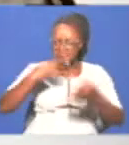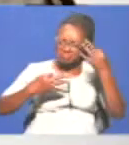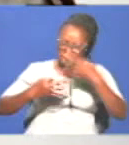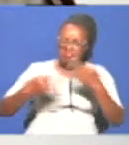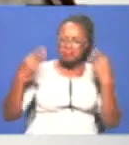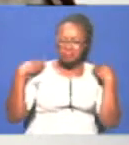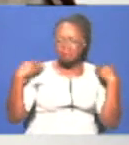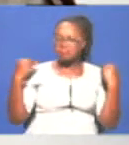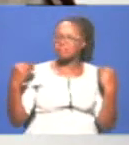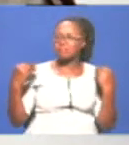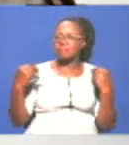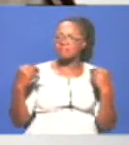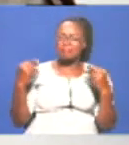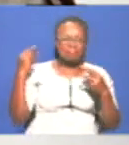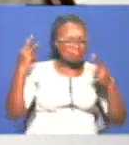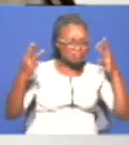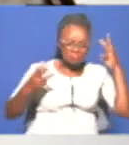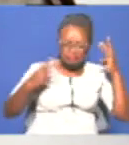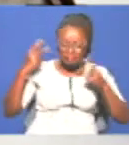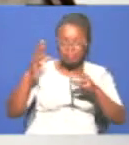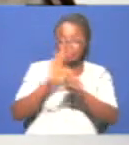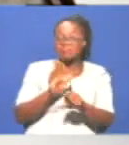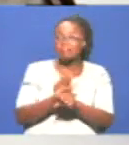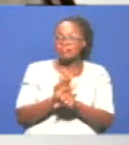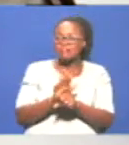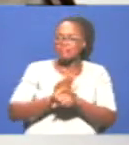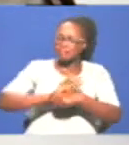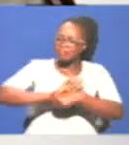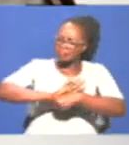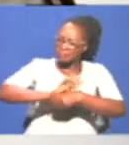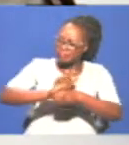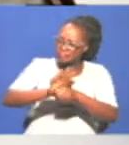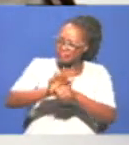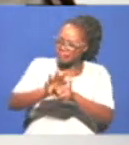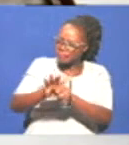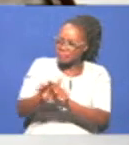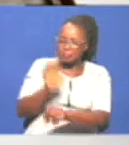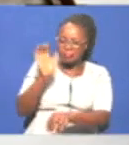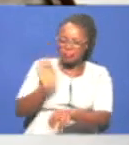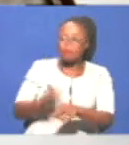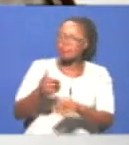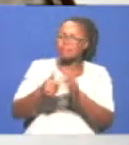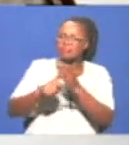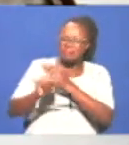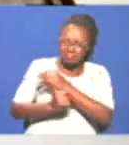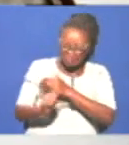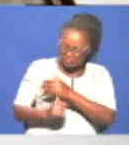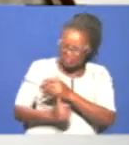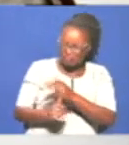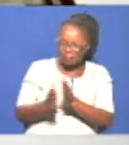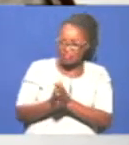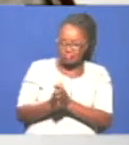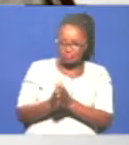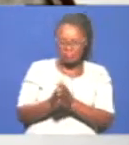given us a lot of worry. So to speak, the pandemic has really hit us quite hard. And chess, where you sit next to your